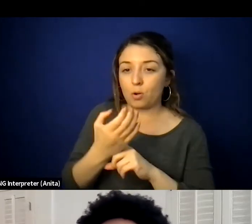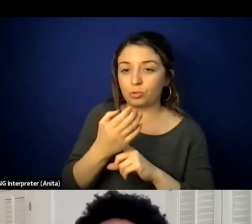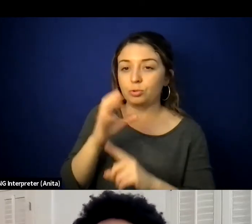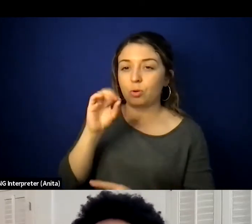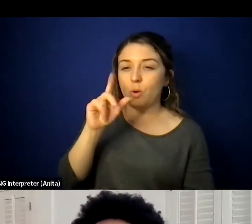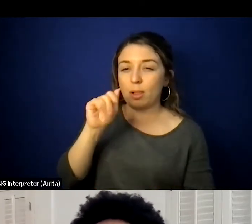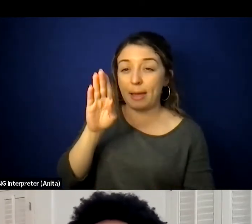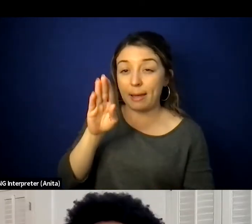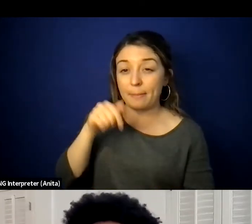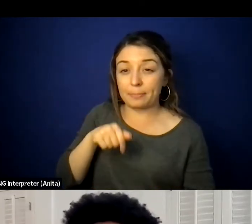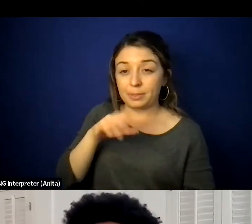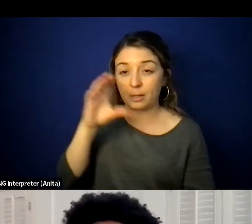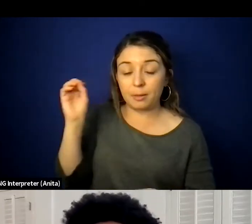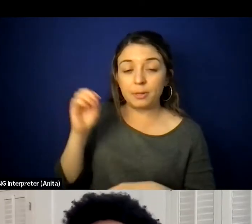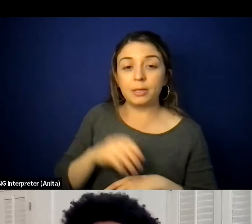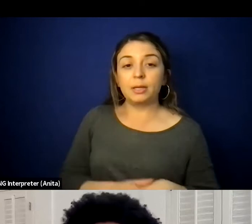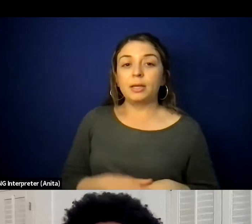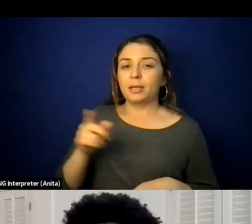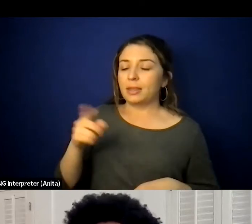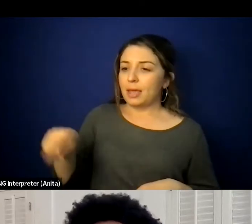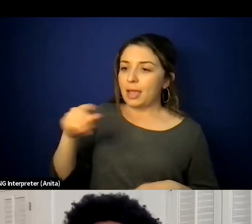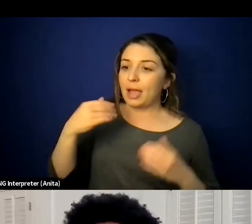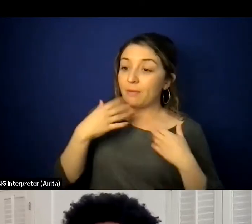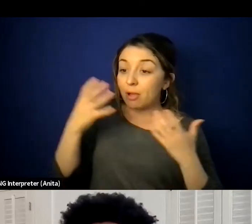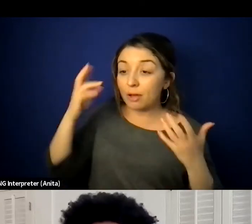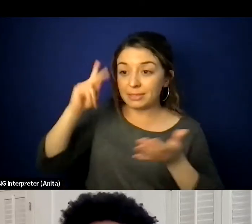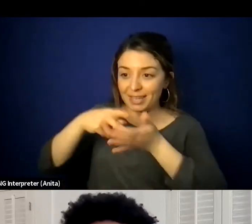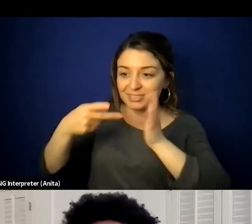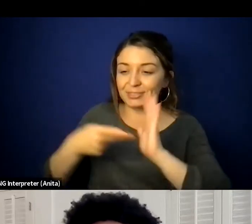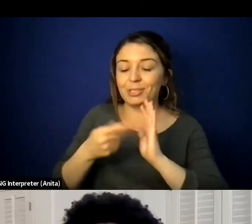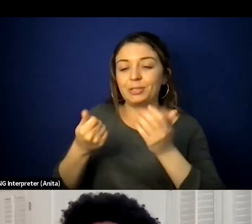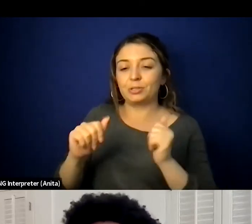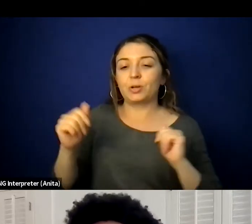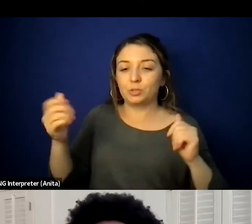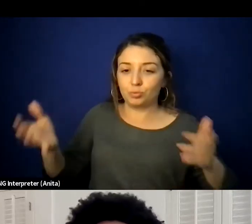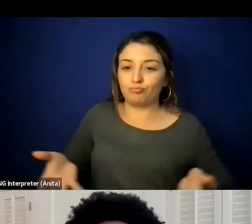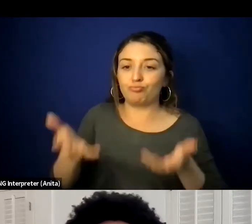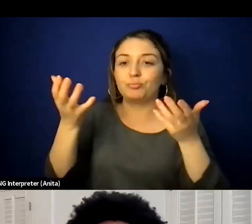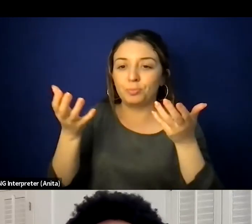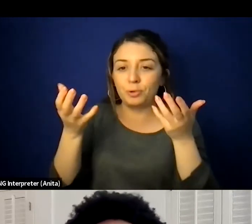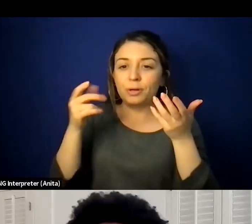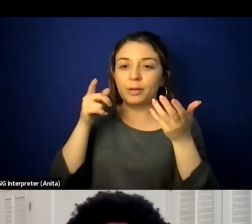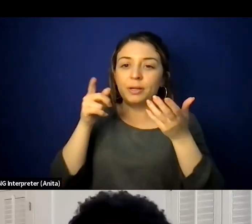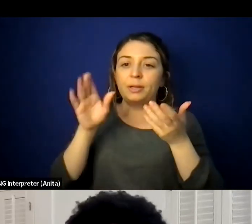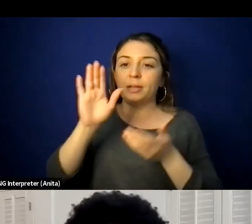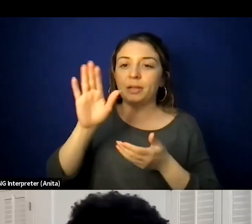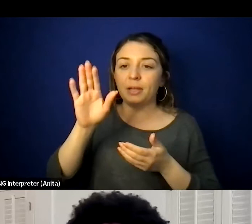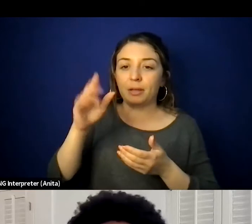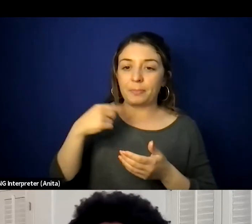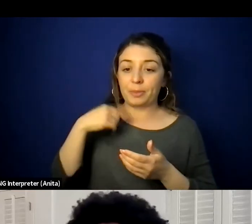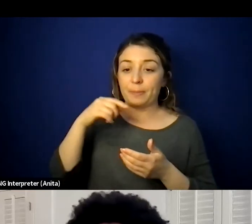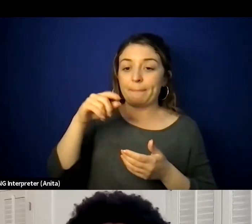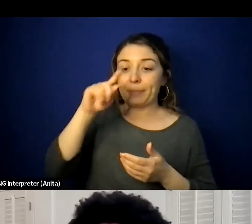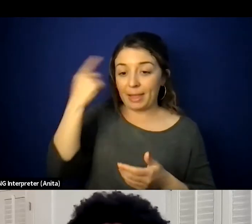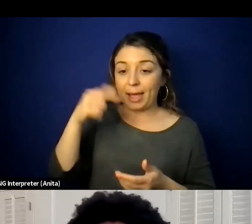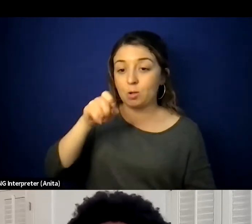and they had a great deal of intentionality in terms of bringing a Black, queer,